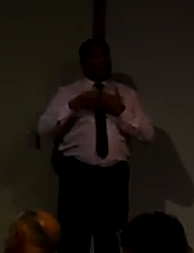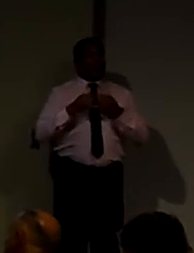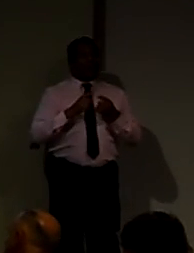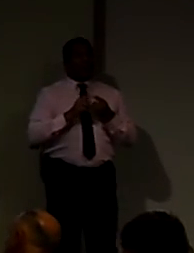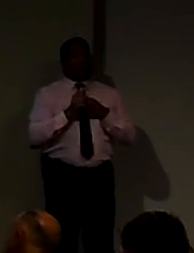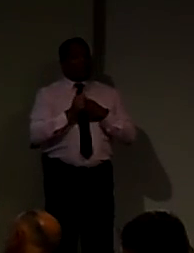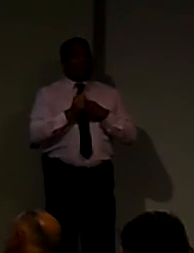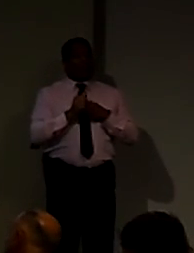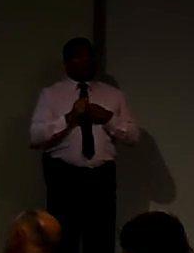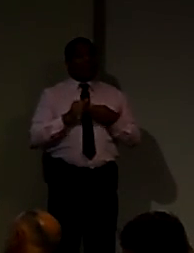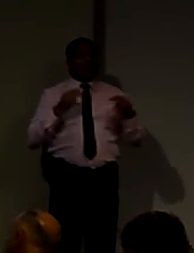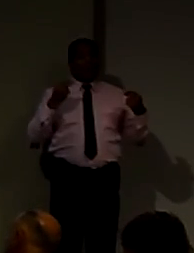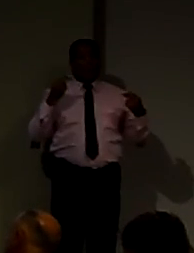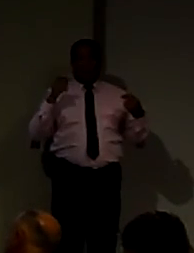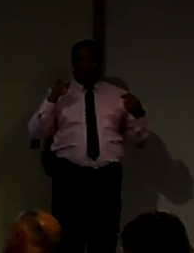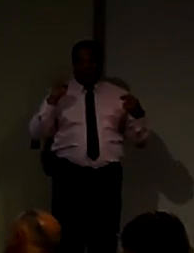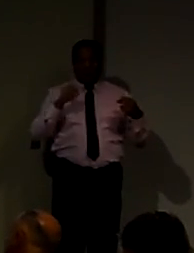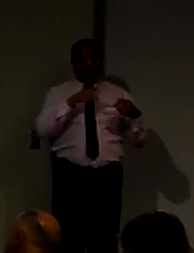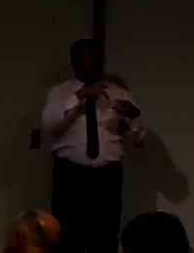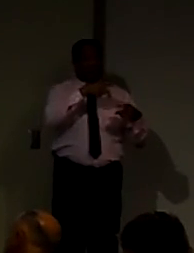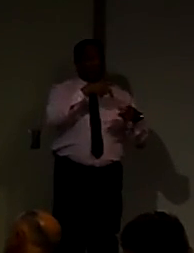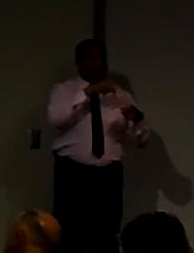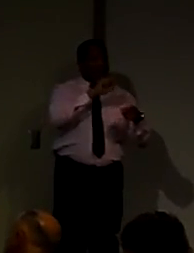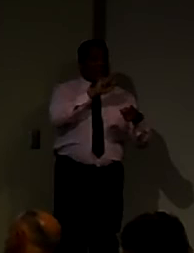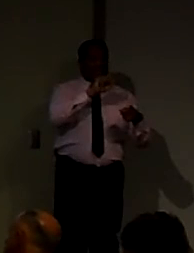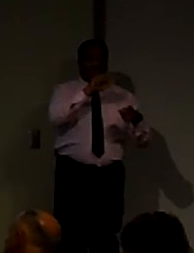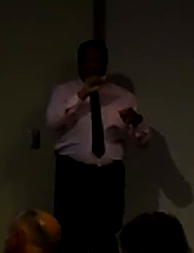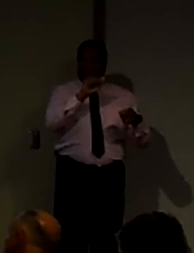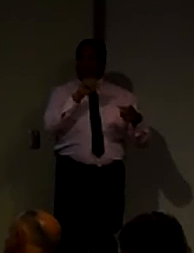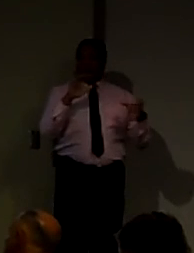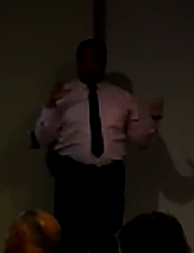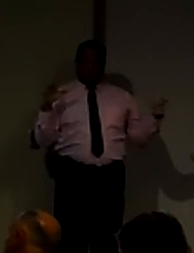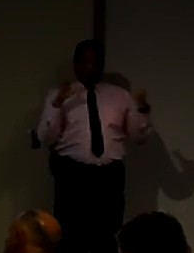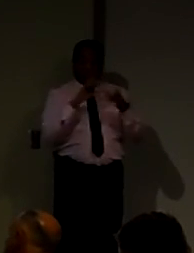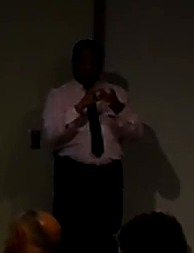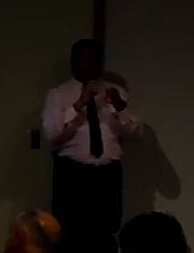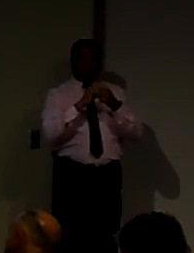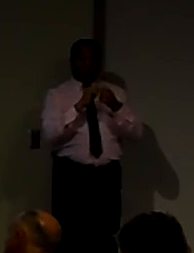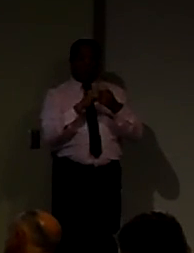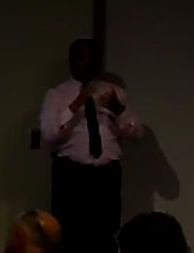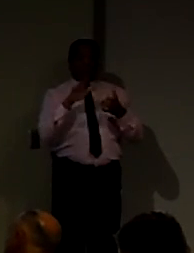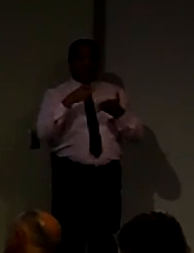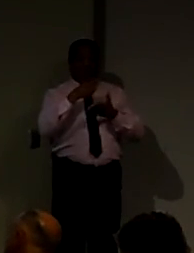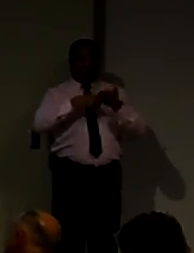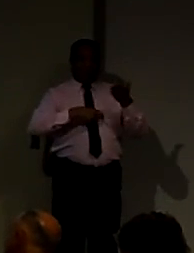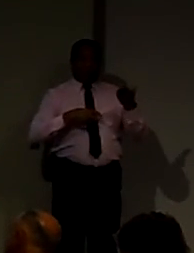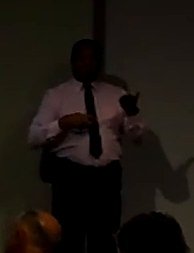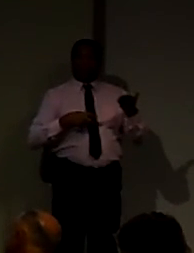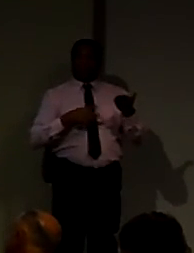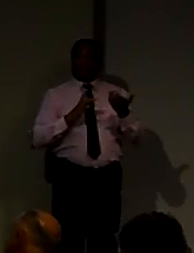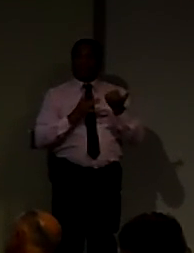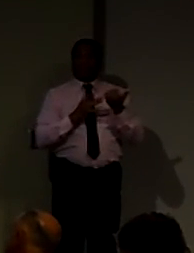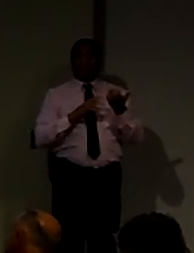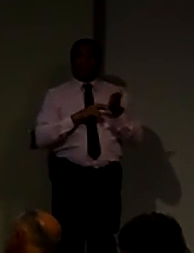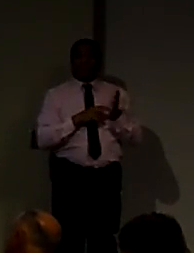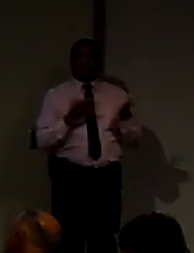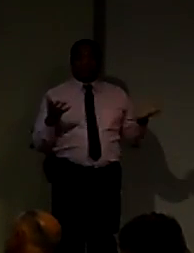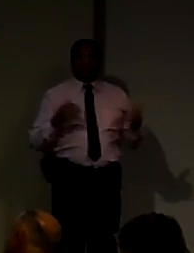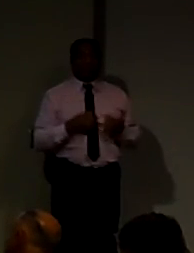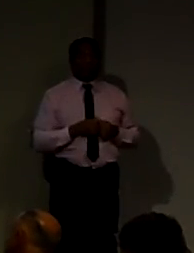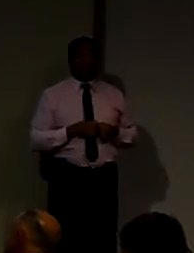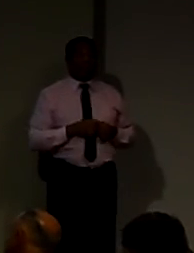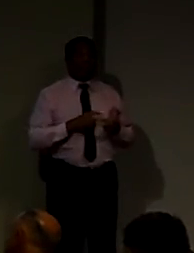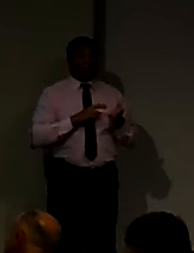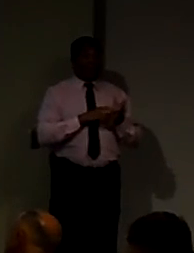with HART and Pinellas Transit to bring regional transit solutions into your fare technology. So what does that mean in English?